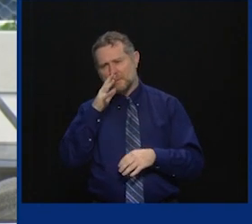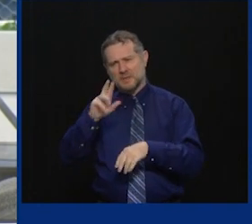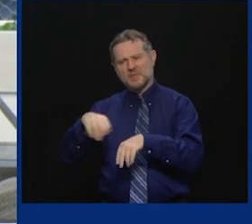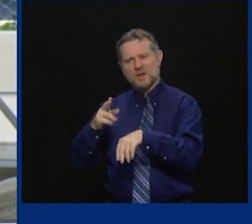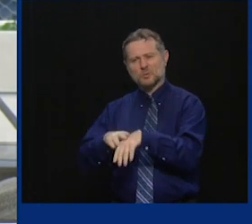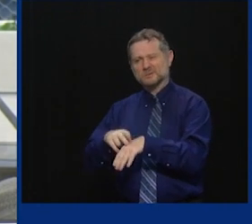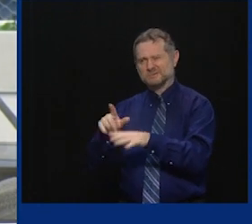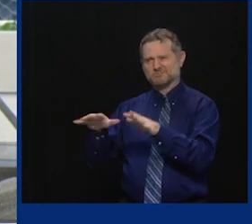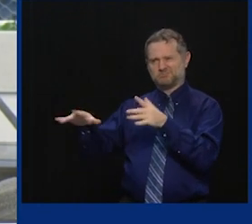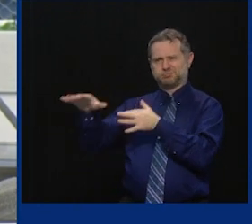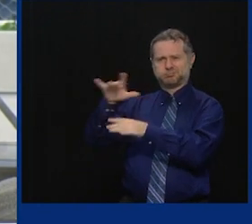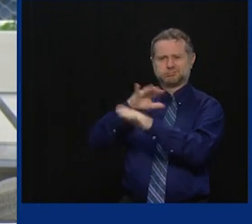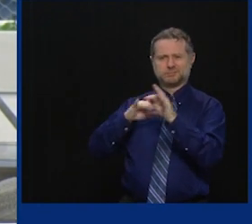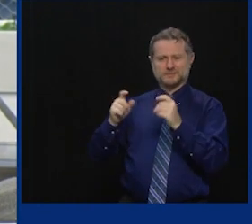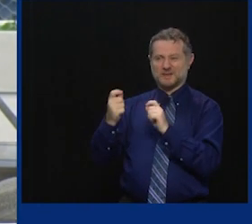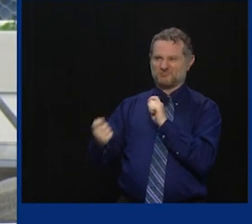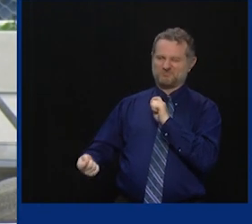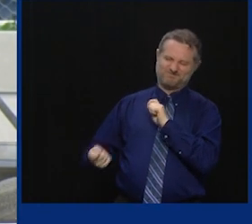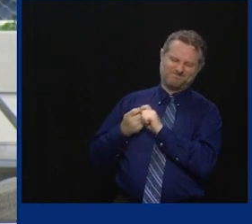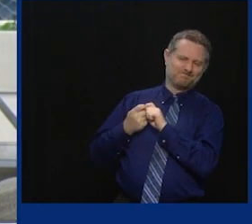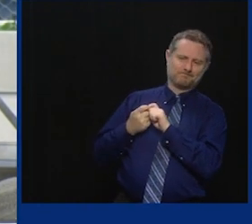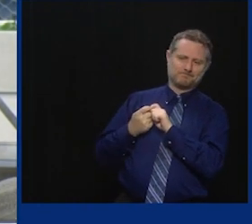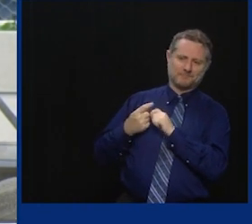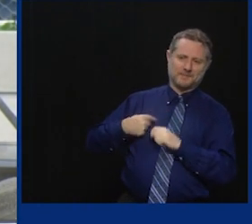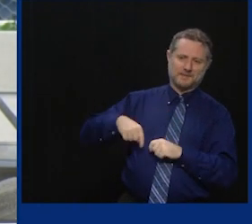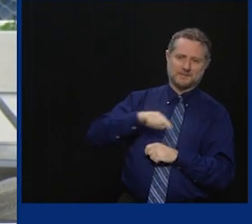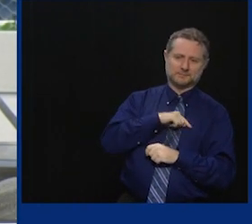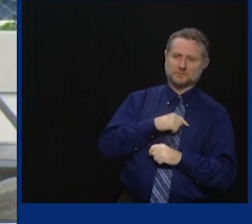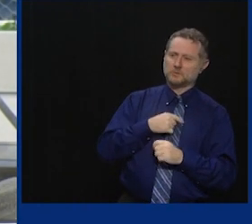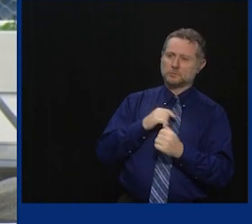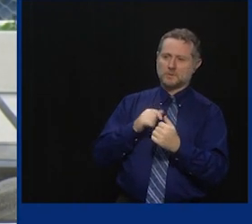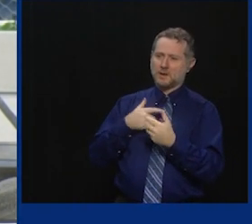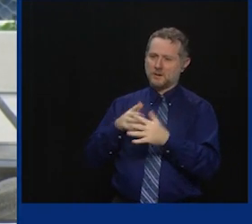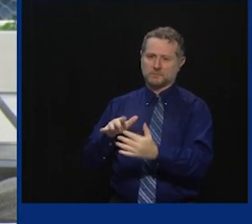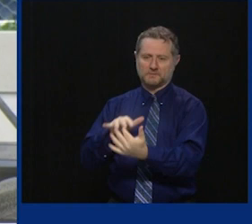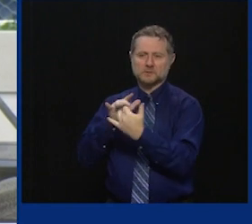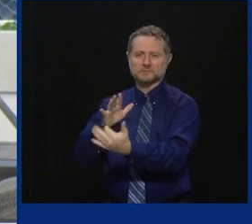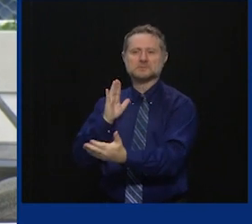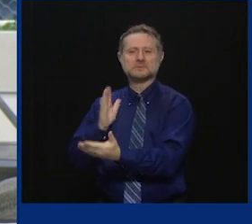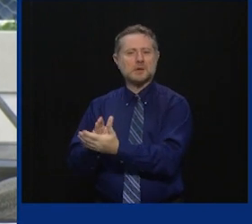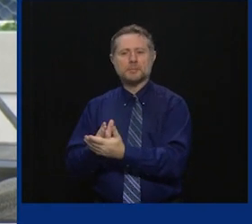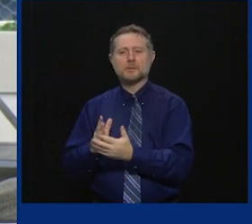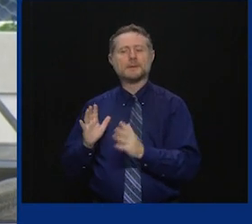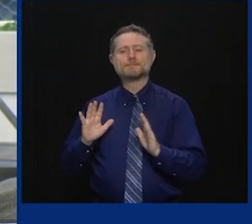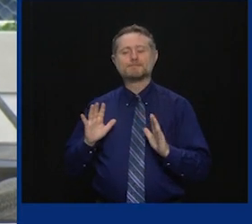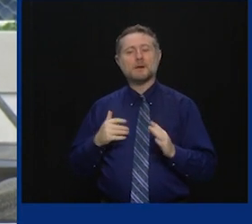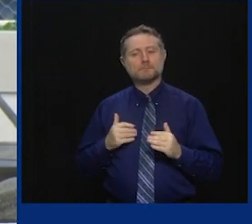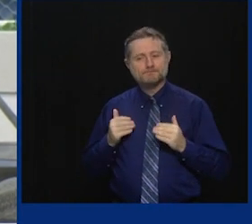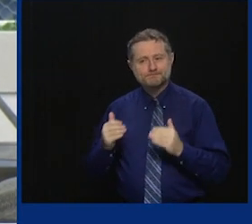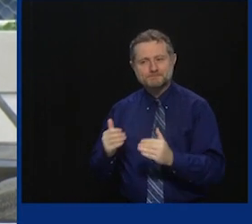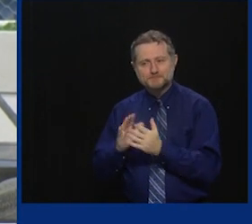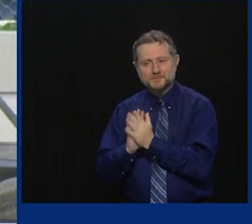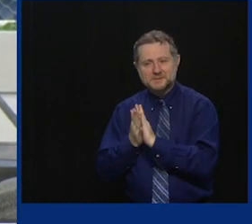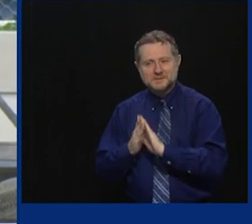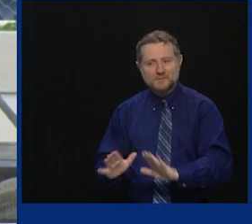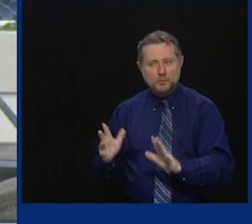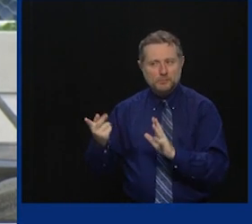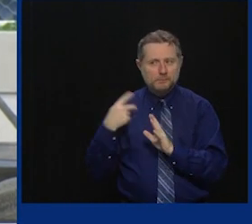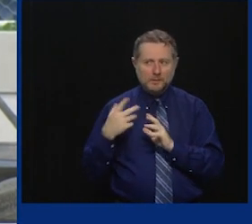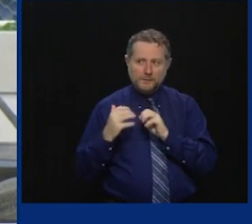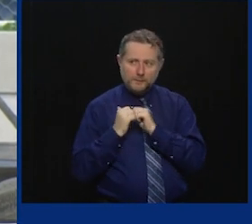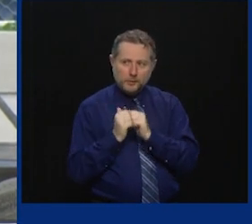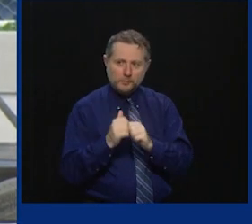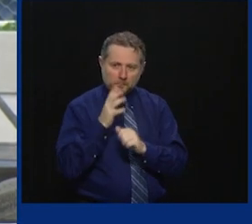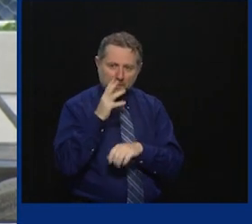Okay, let's stop the war, let's have a truce, let's coexist with Mother Nature, and this is how we're going to build our resiliency so